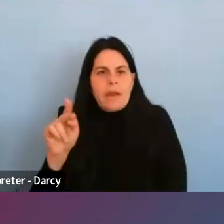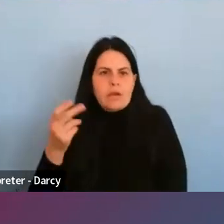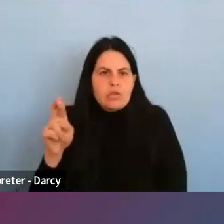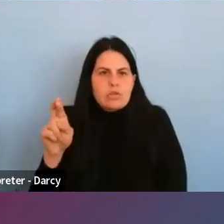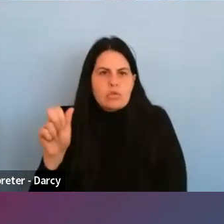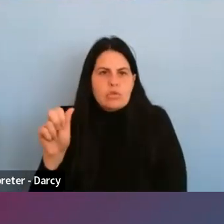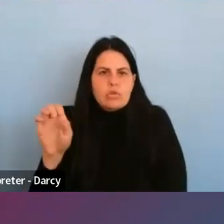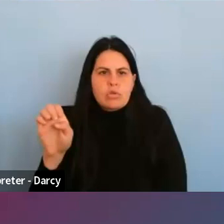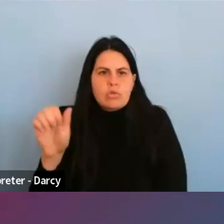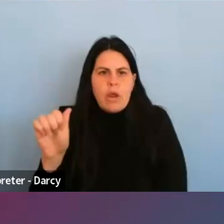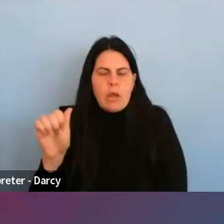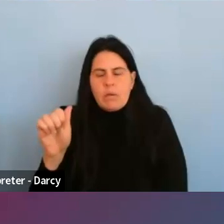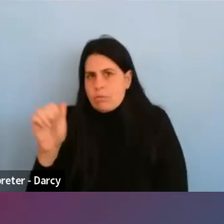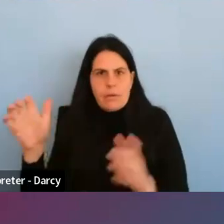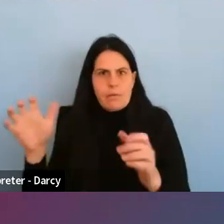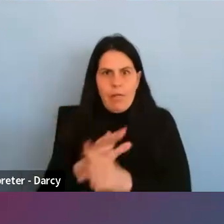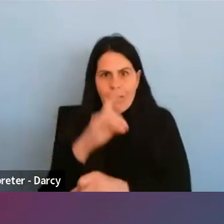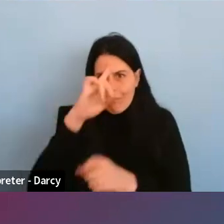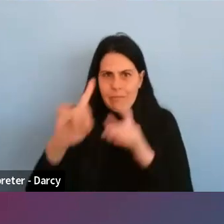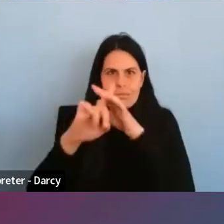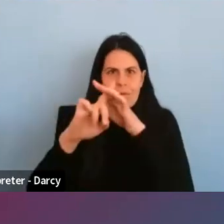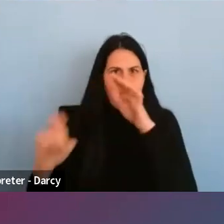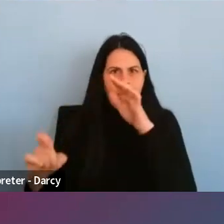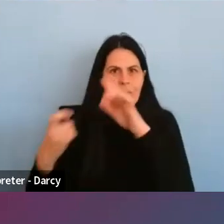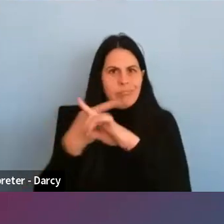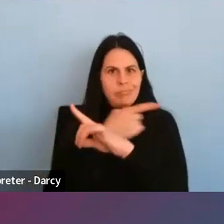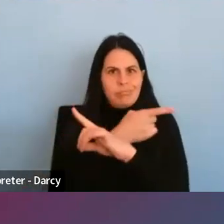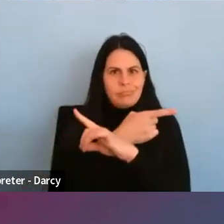Where did my train of thought go here?